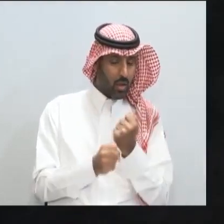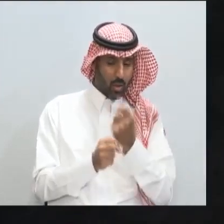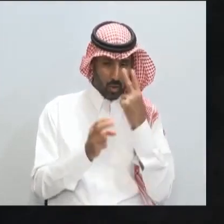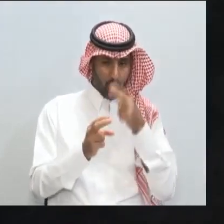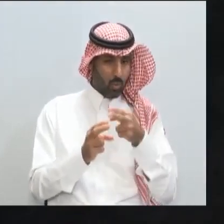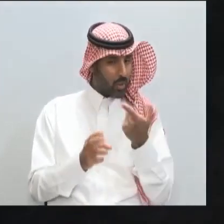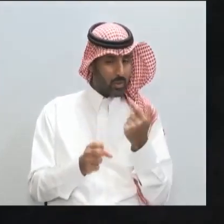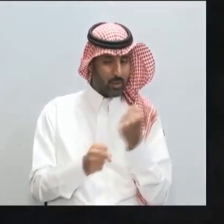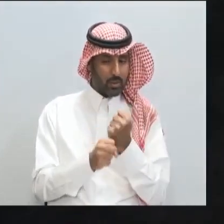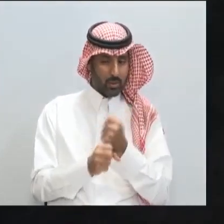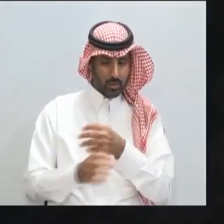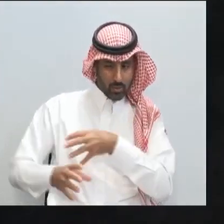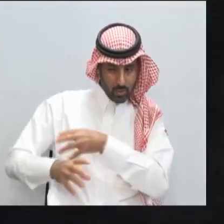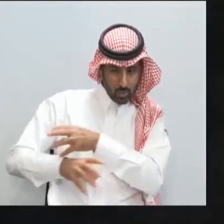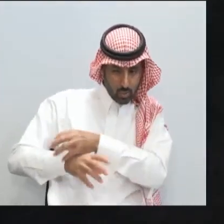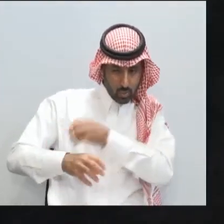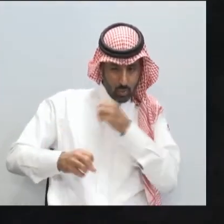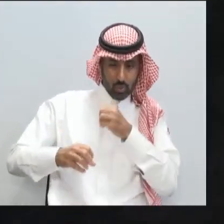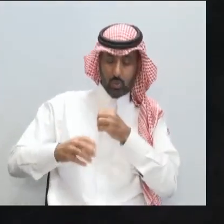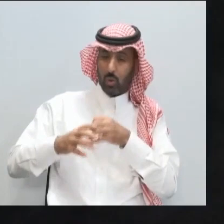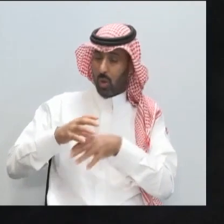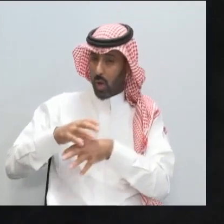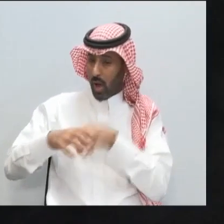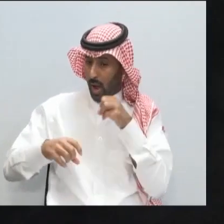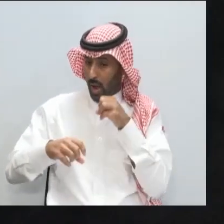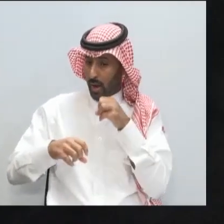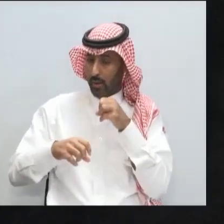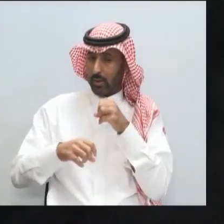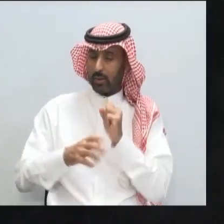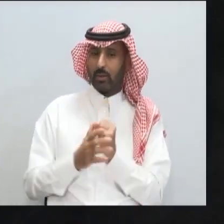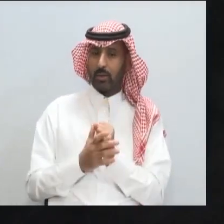picture there. What is the boy in the picture doing?